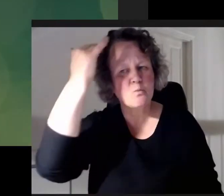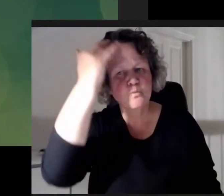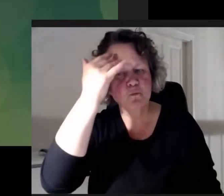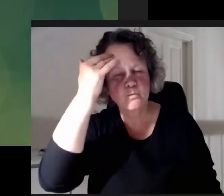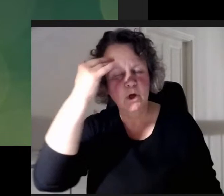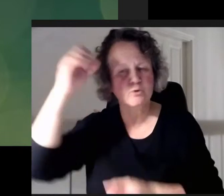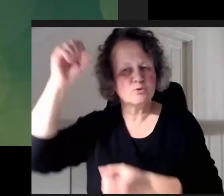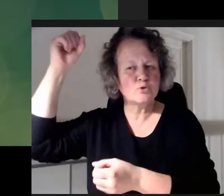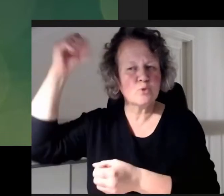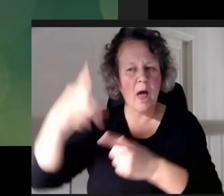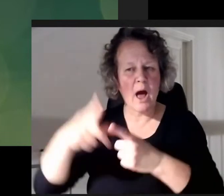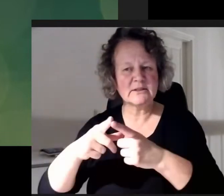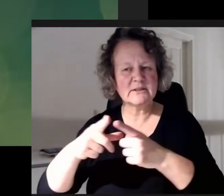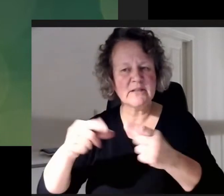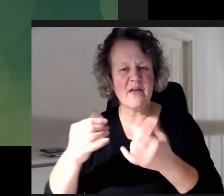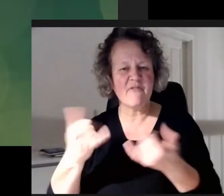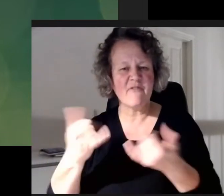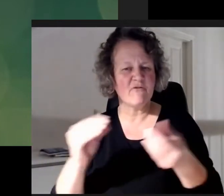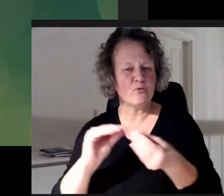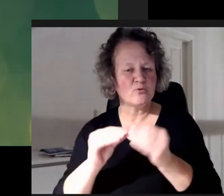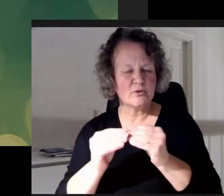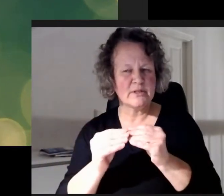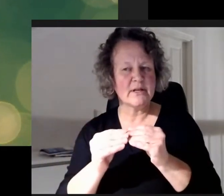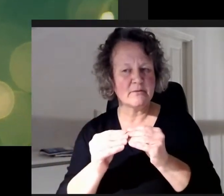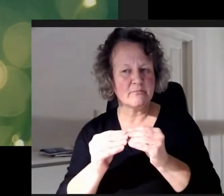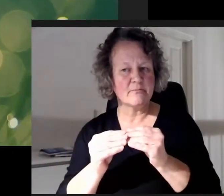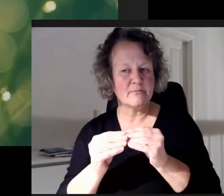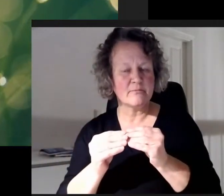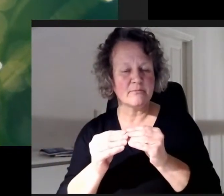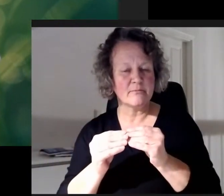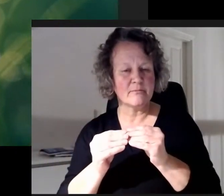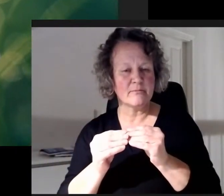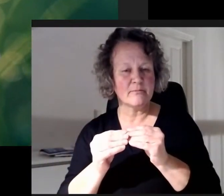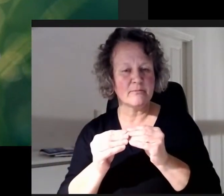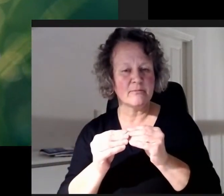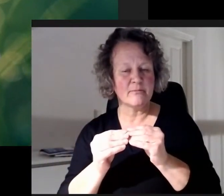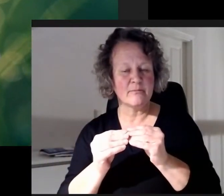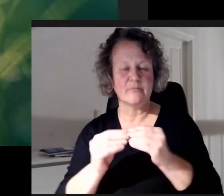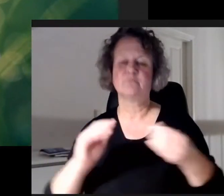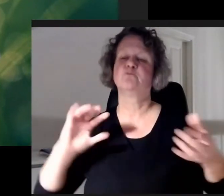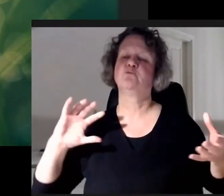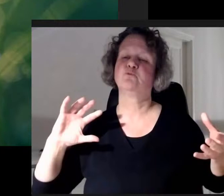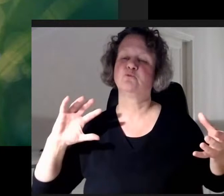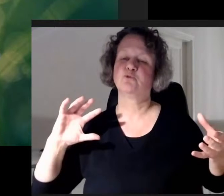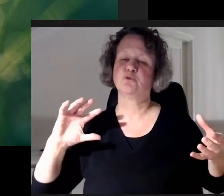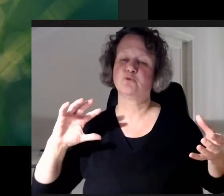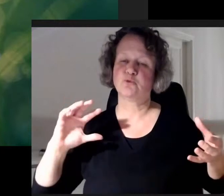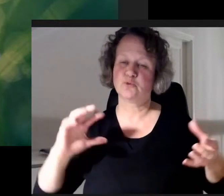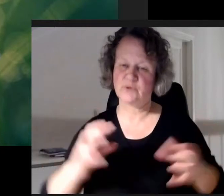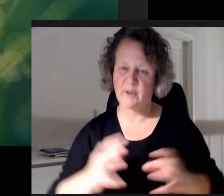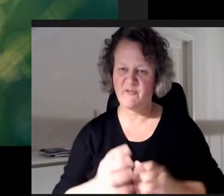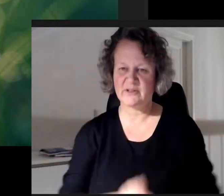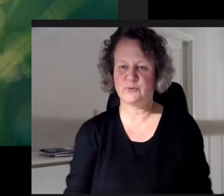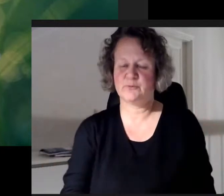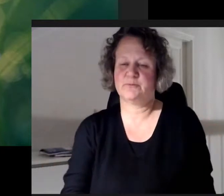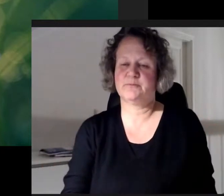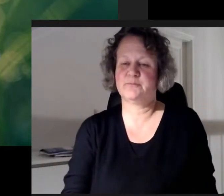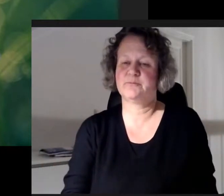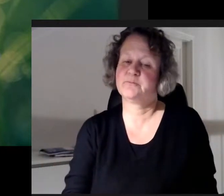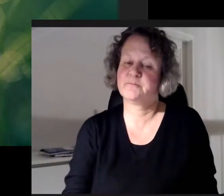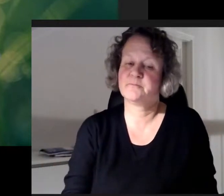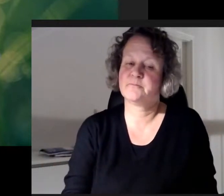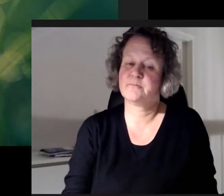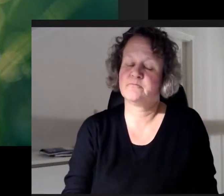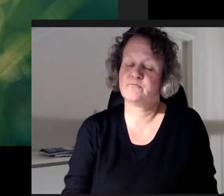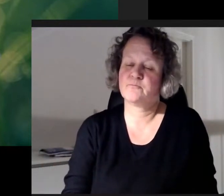should build up his interest. Why is it like this, that conventional production is more expensive than the sustainable energies?